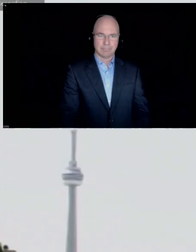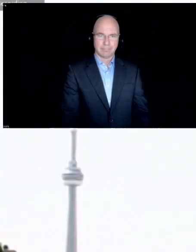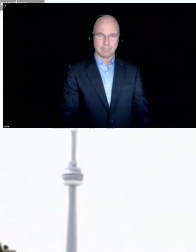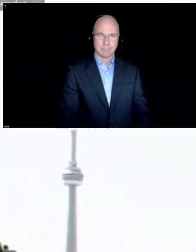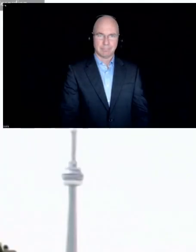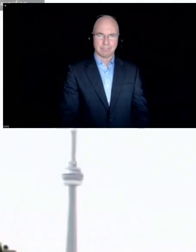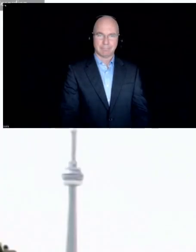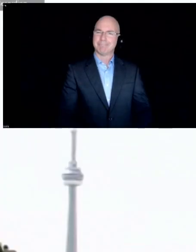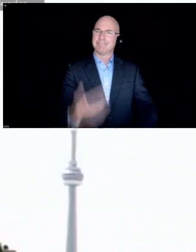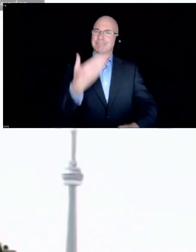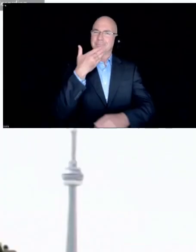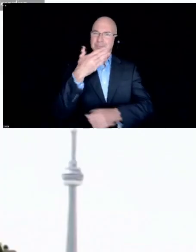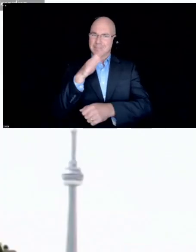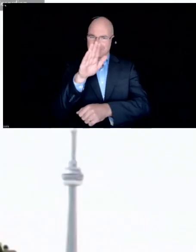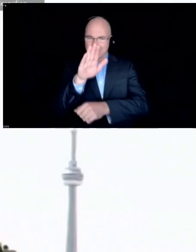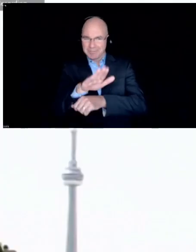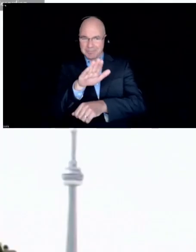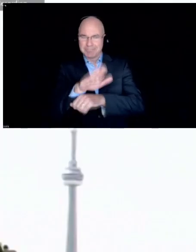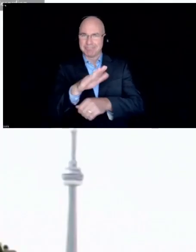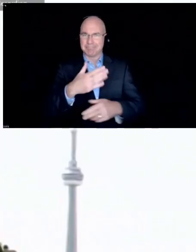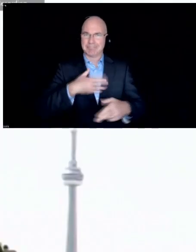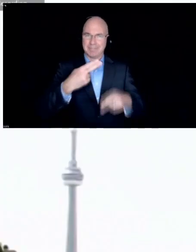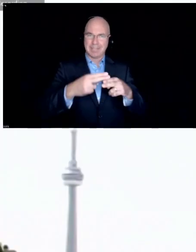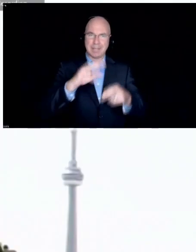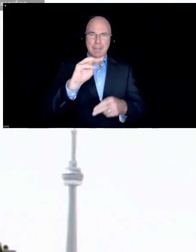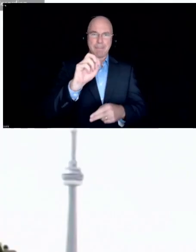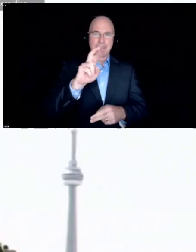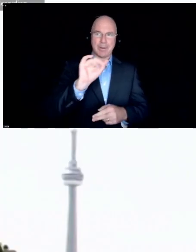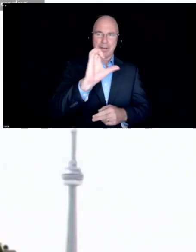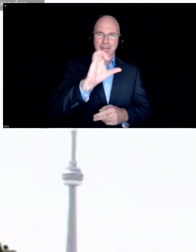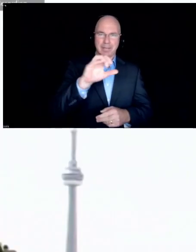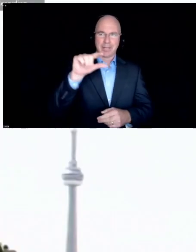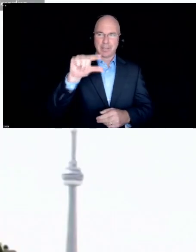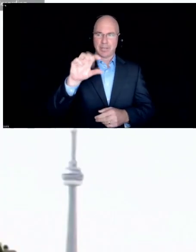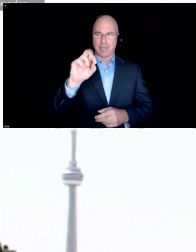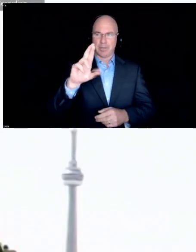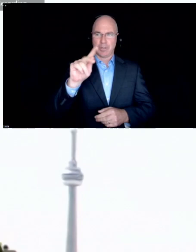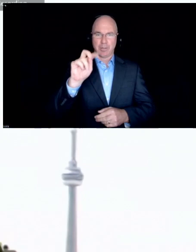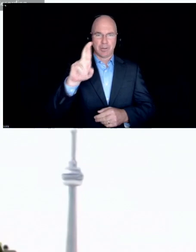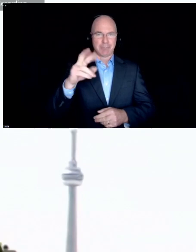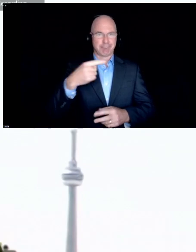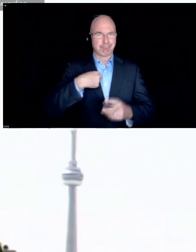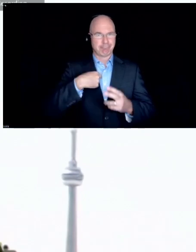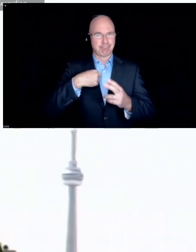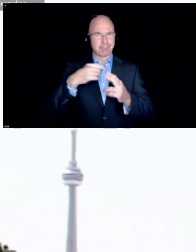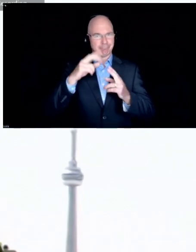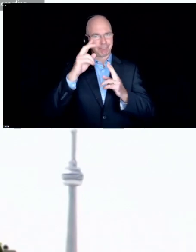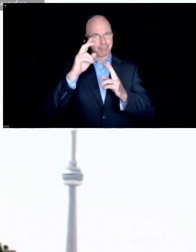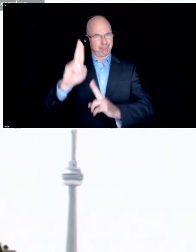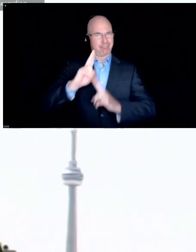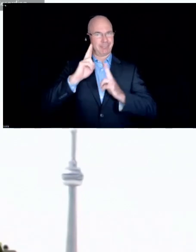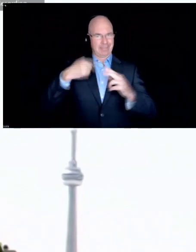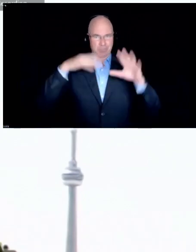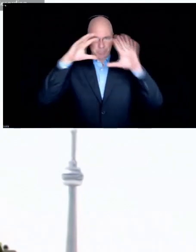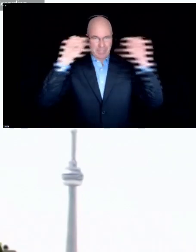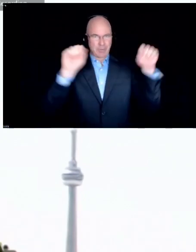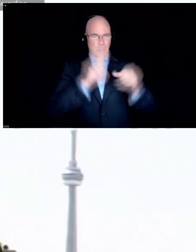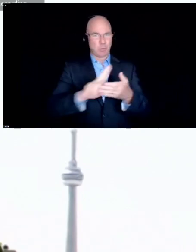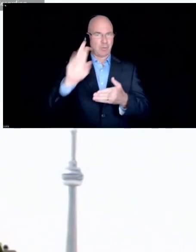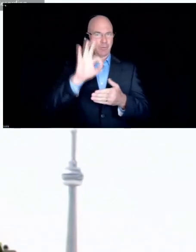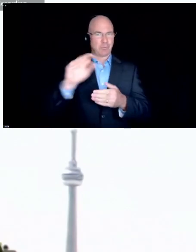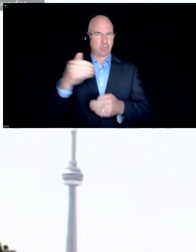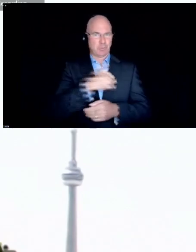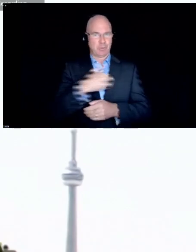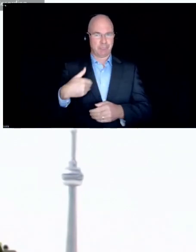Good afternoon. My name is Meric Gertler, and it is my honor to serve as president of the University of Toronto. At the outset